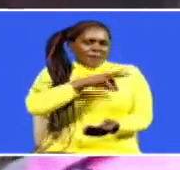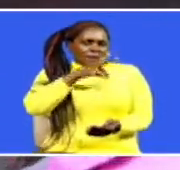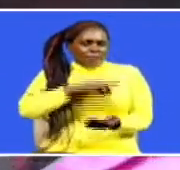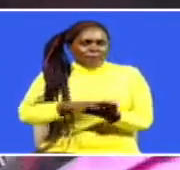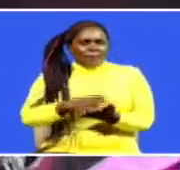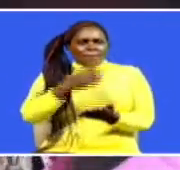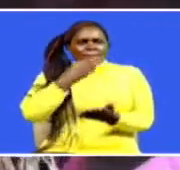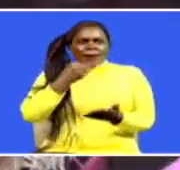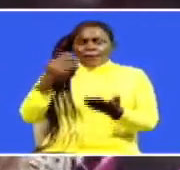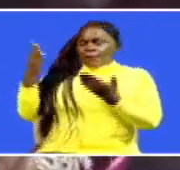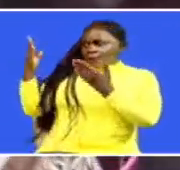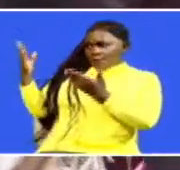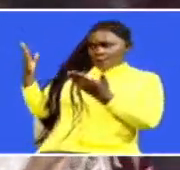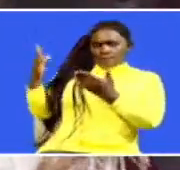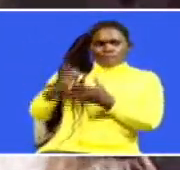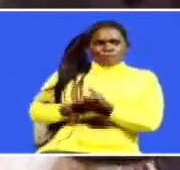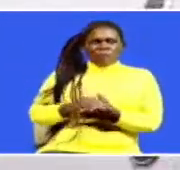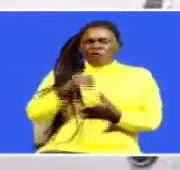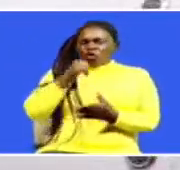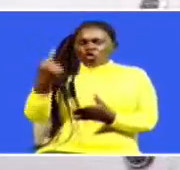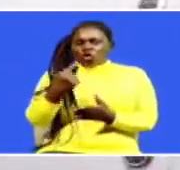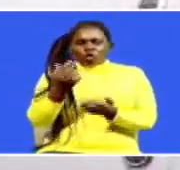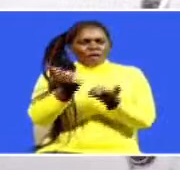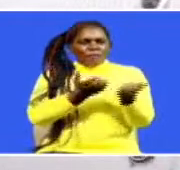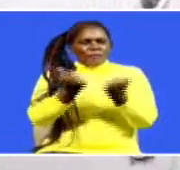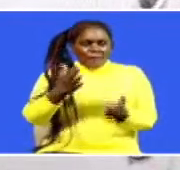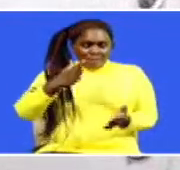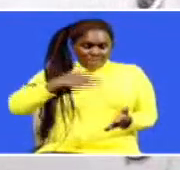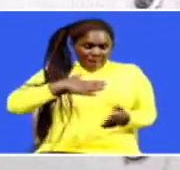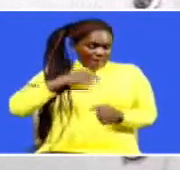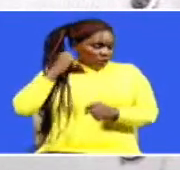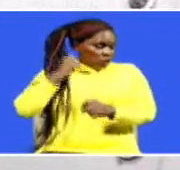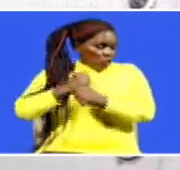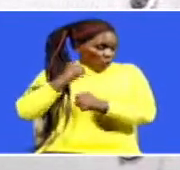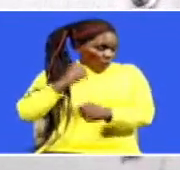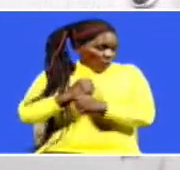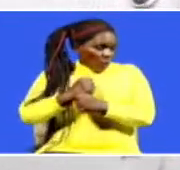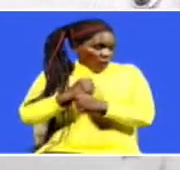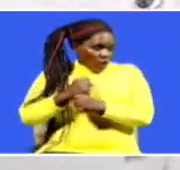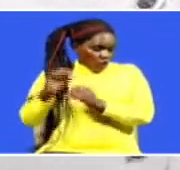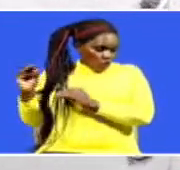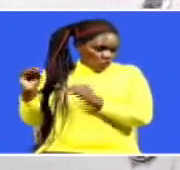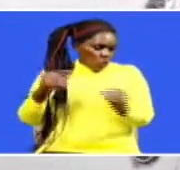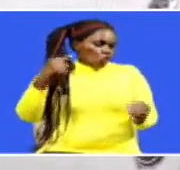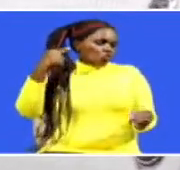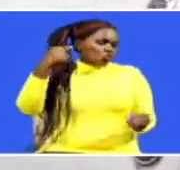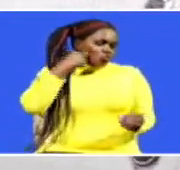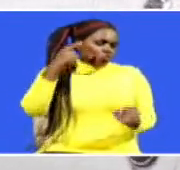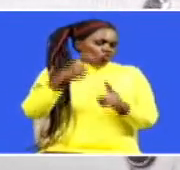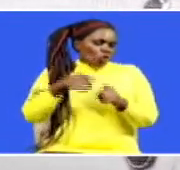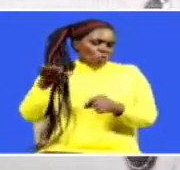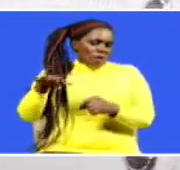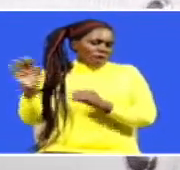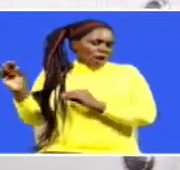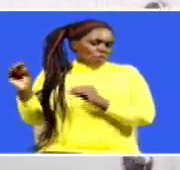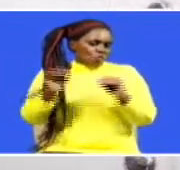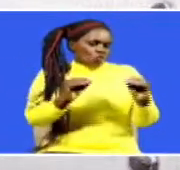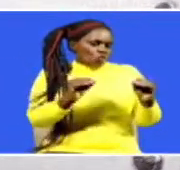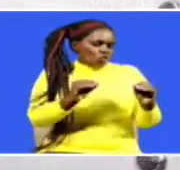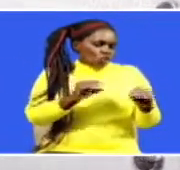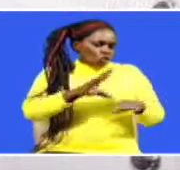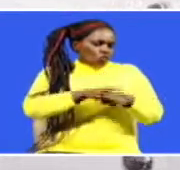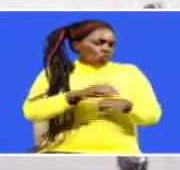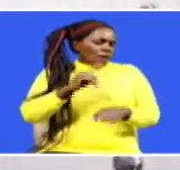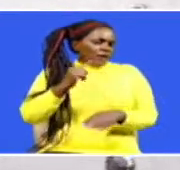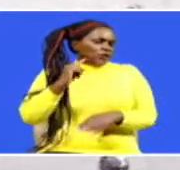For Stanley Gaither, it is more than that. Kazi yangu ni ya kuhamisha nyuki mahali wako. Haya kutoa asali